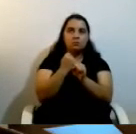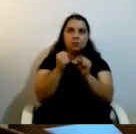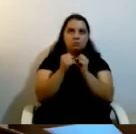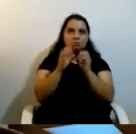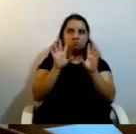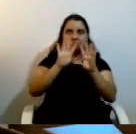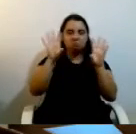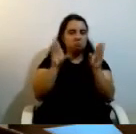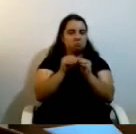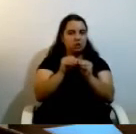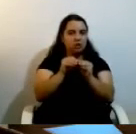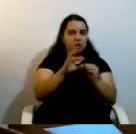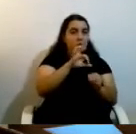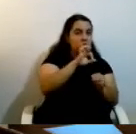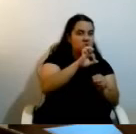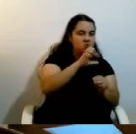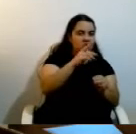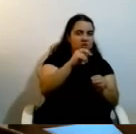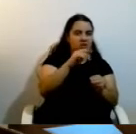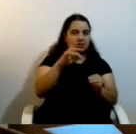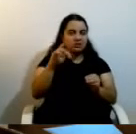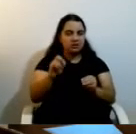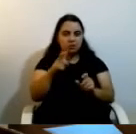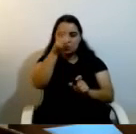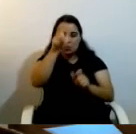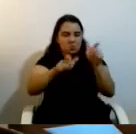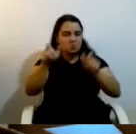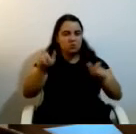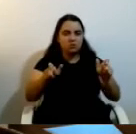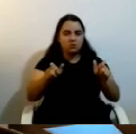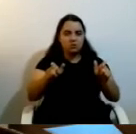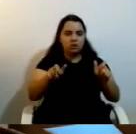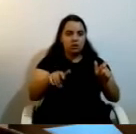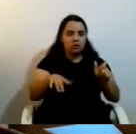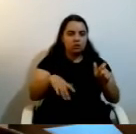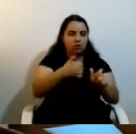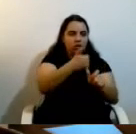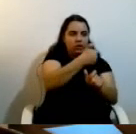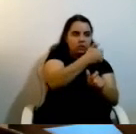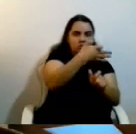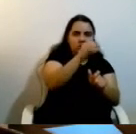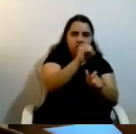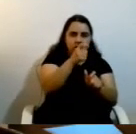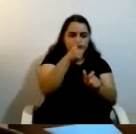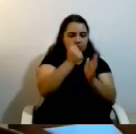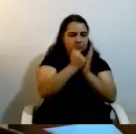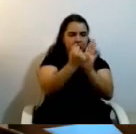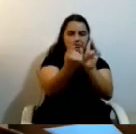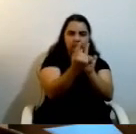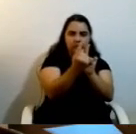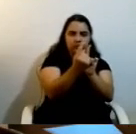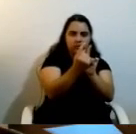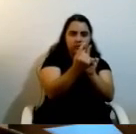833 users. There's 570 assistants for 833